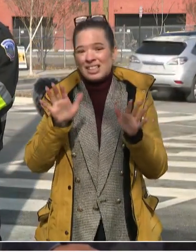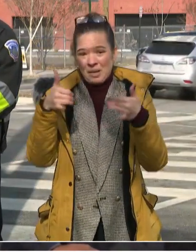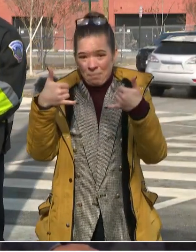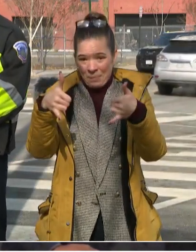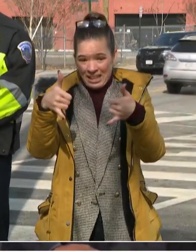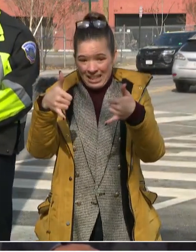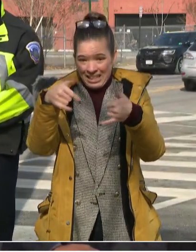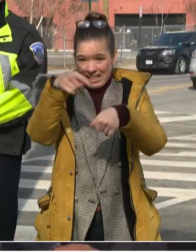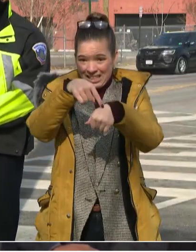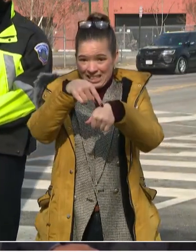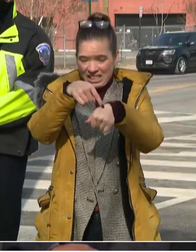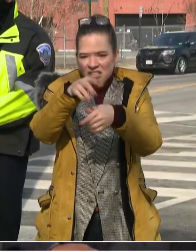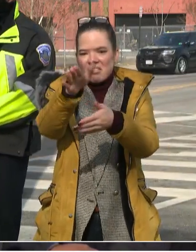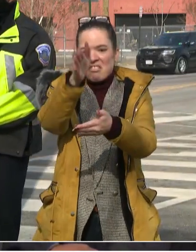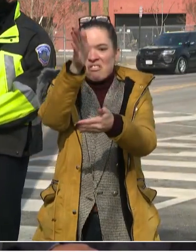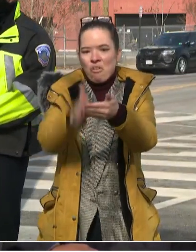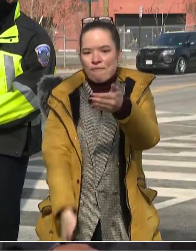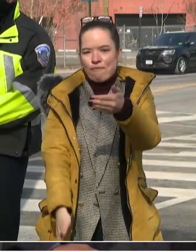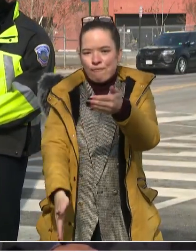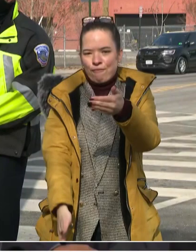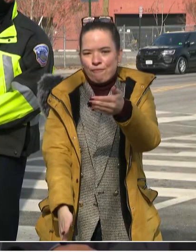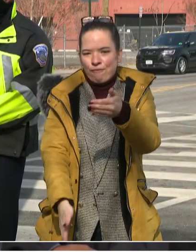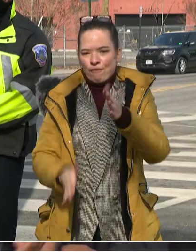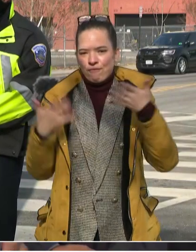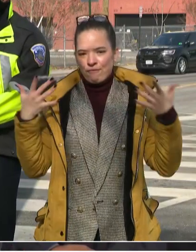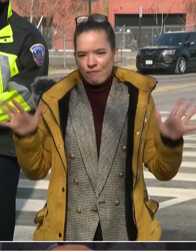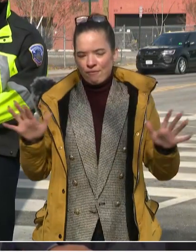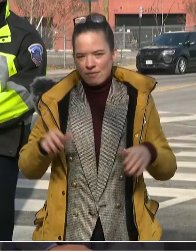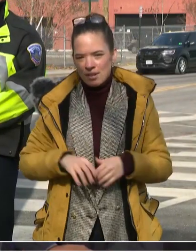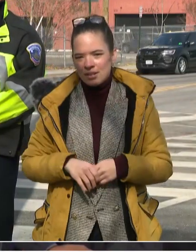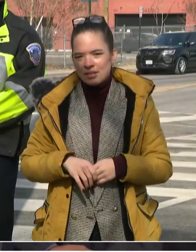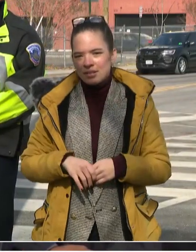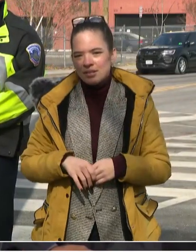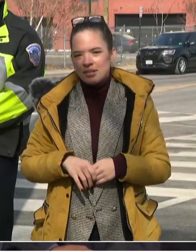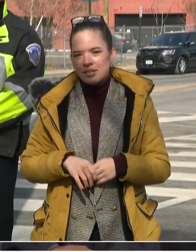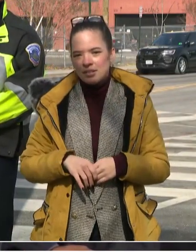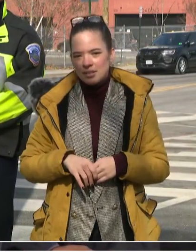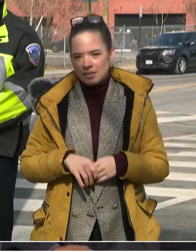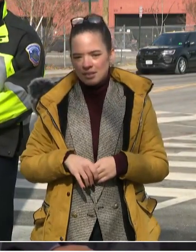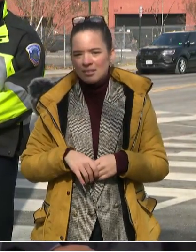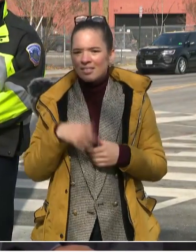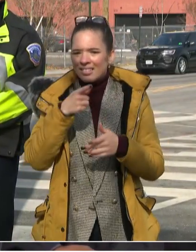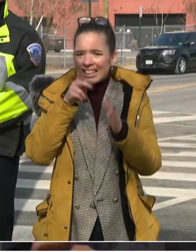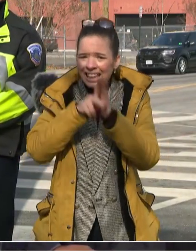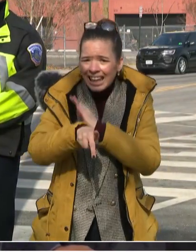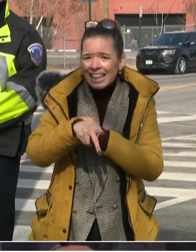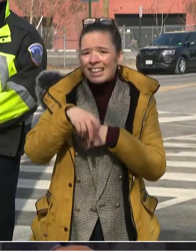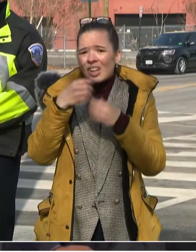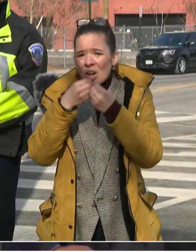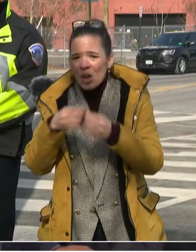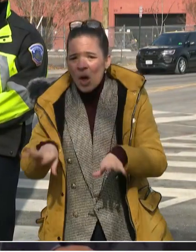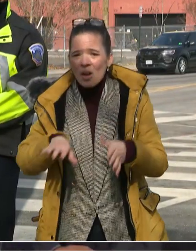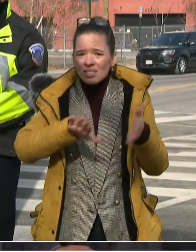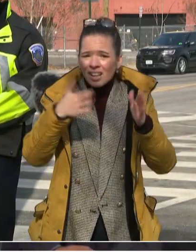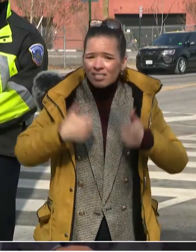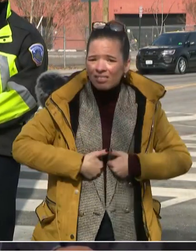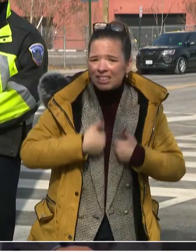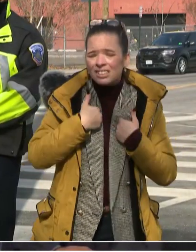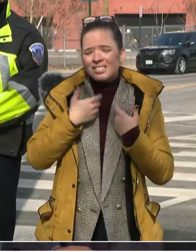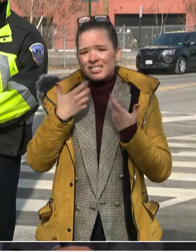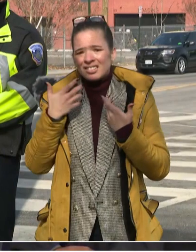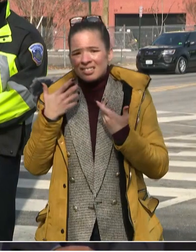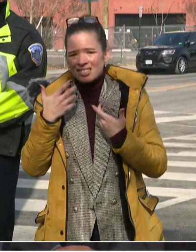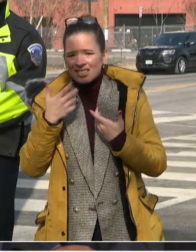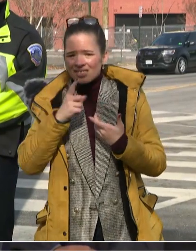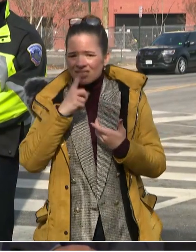serious issue that it is. And not wait until there's a loss of life. Oh, I seem to recall we had a loss of life last year